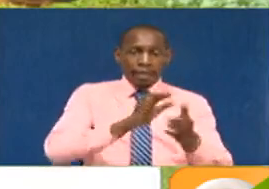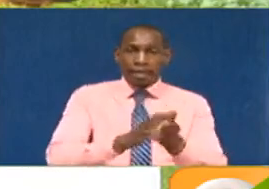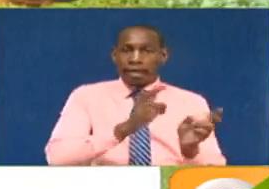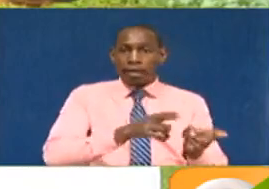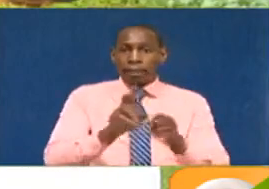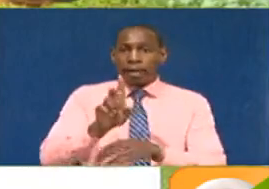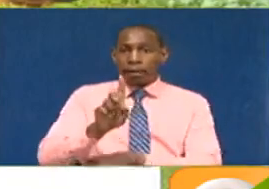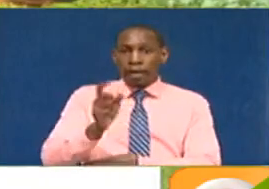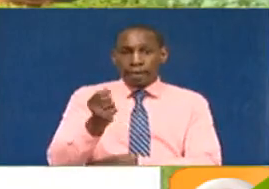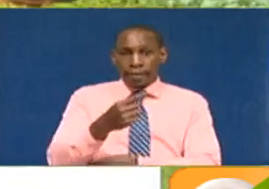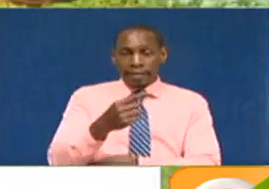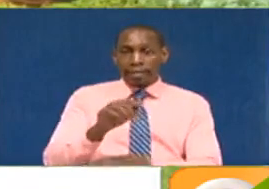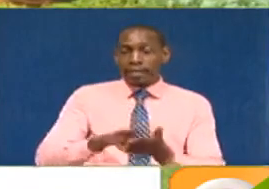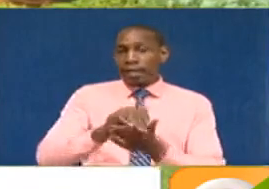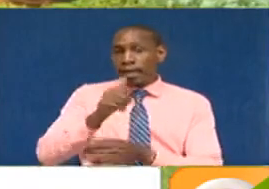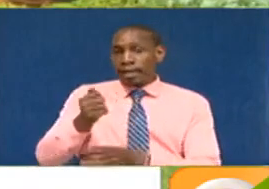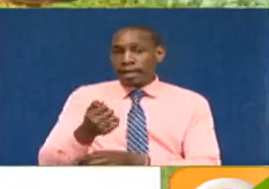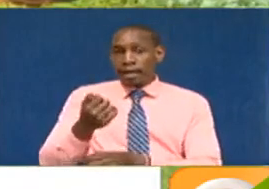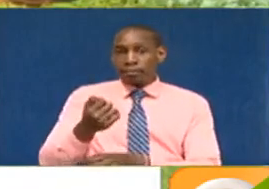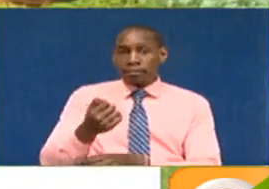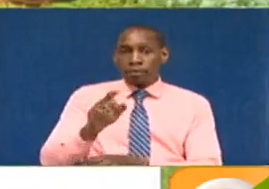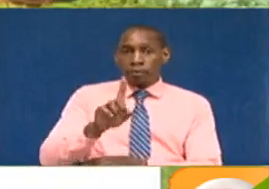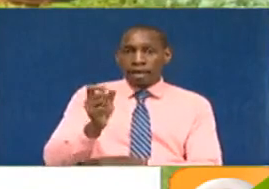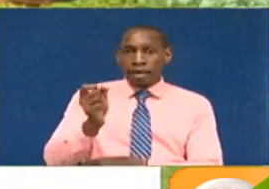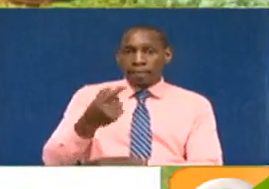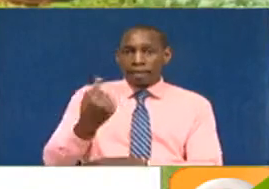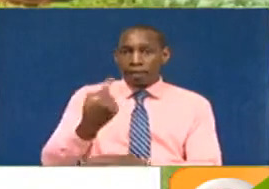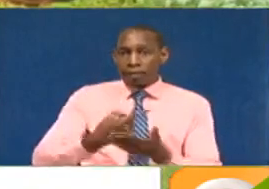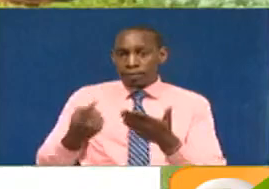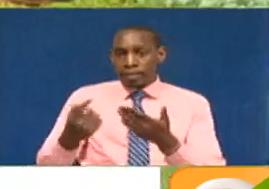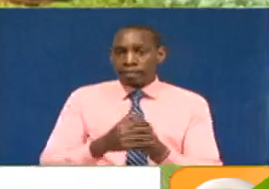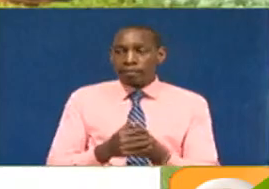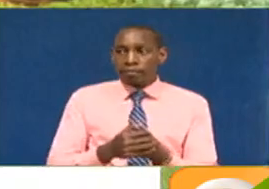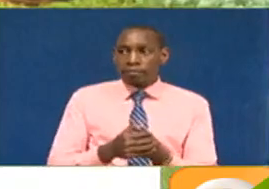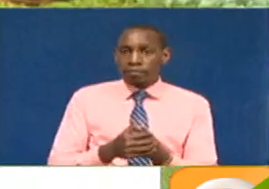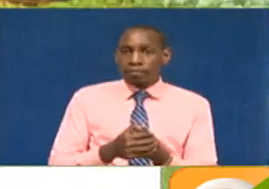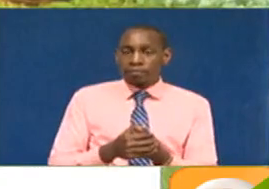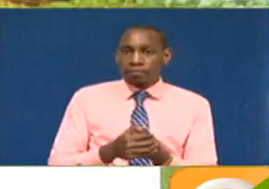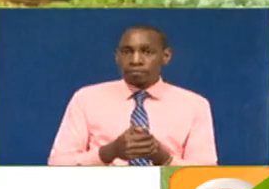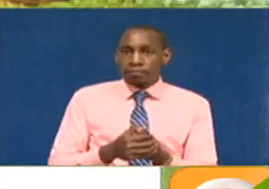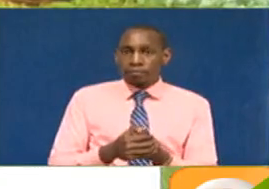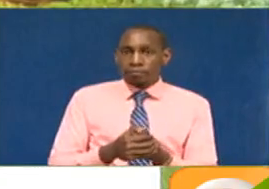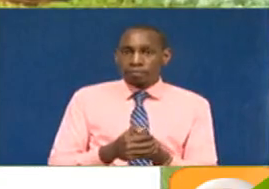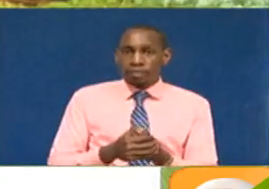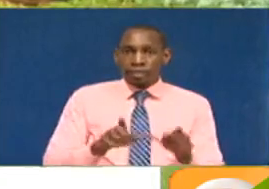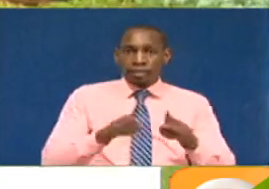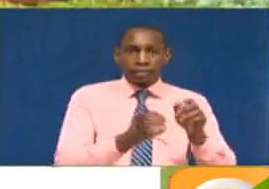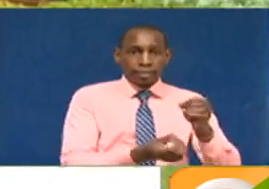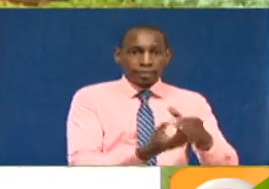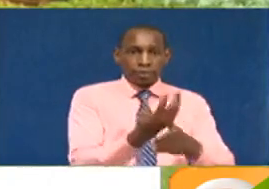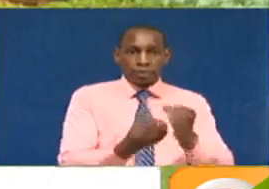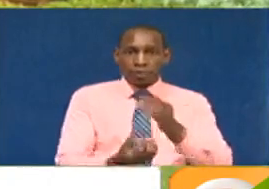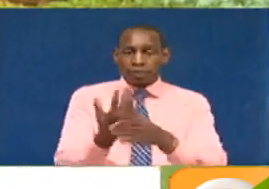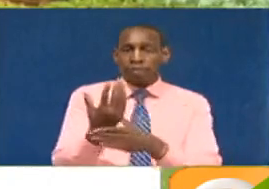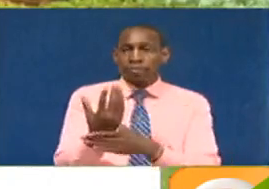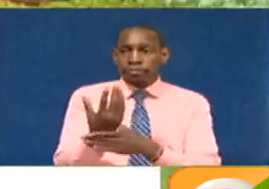a month and some a month and a week. So they are unlike the crops which are